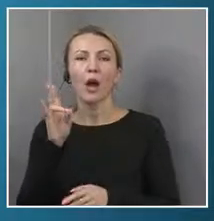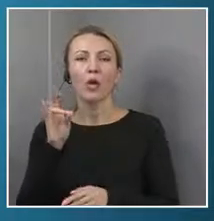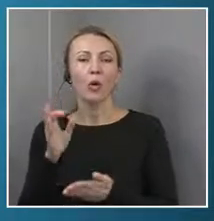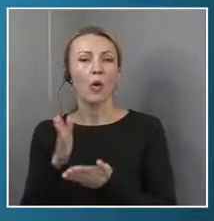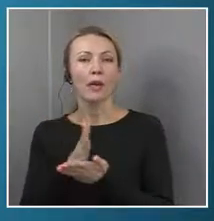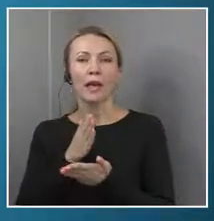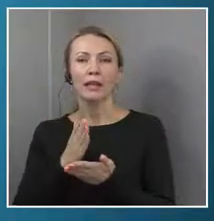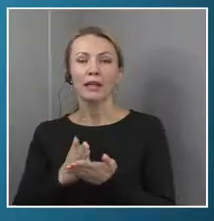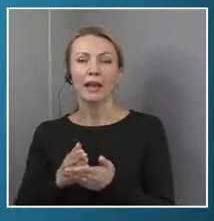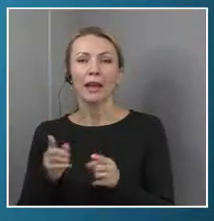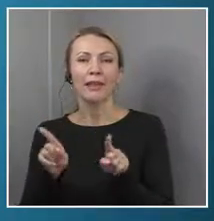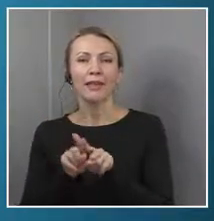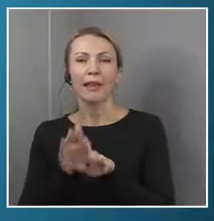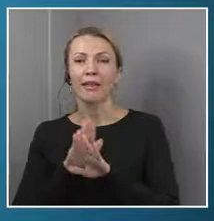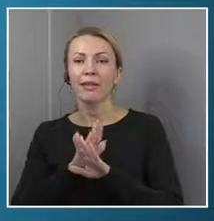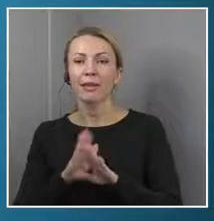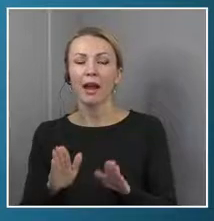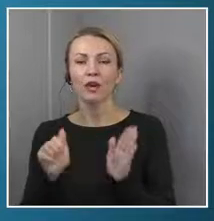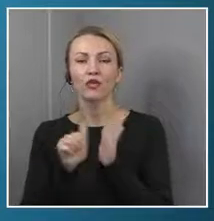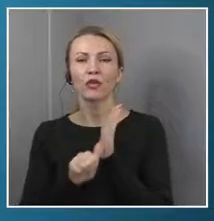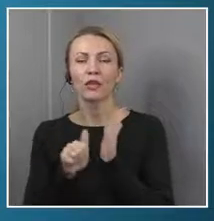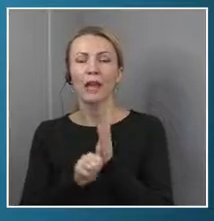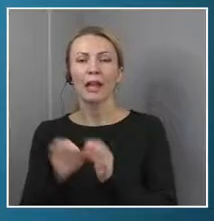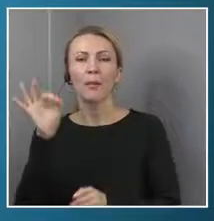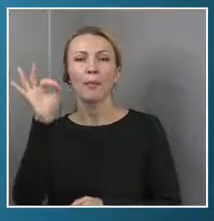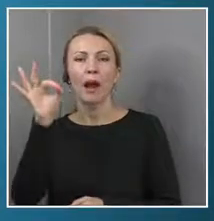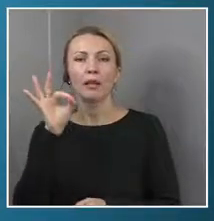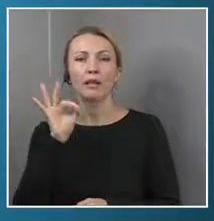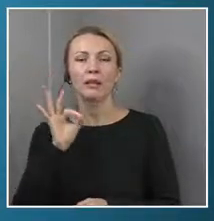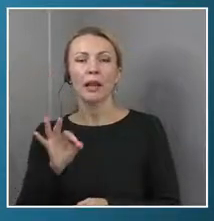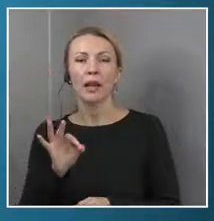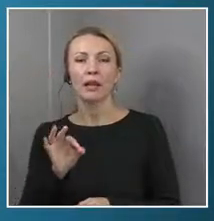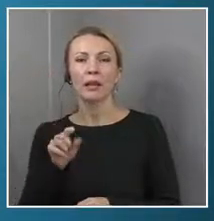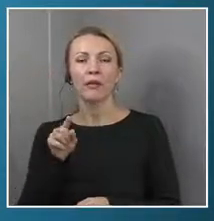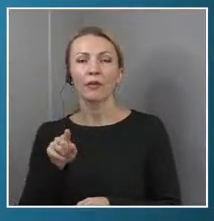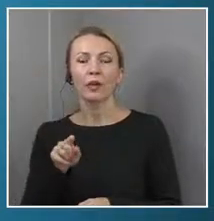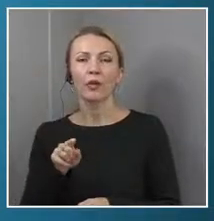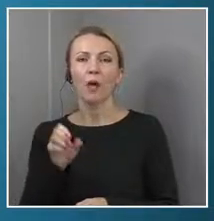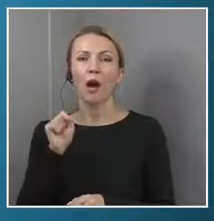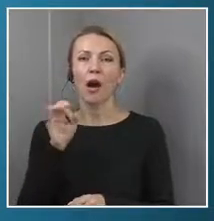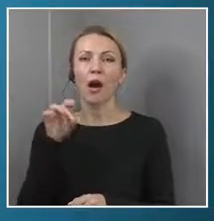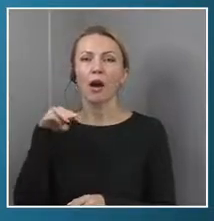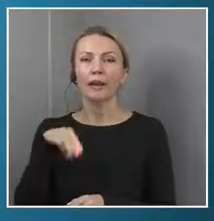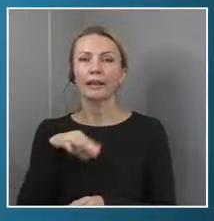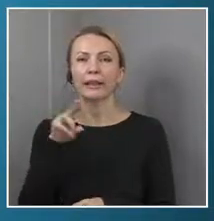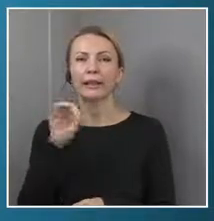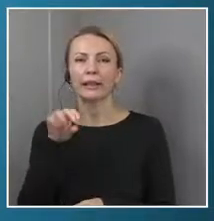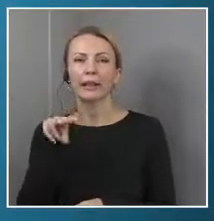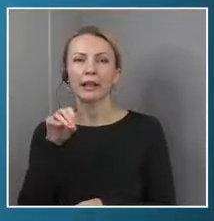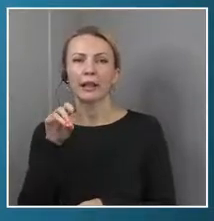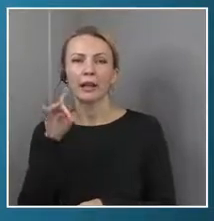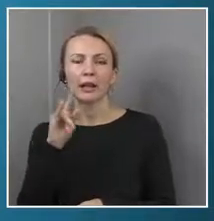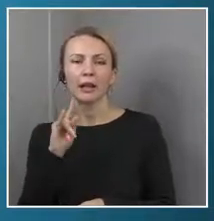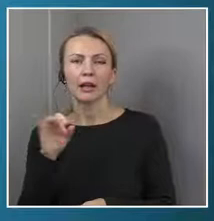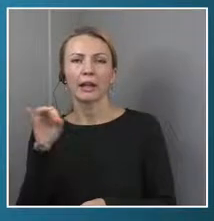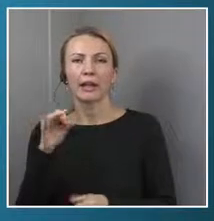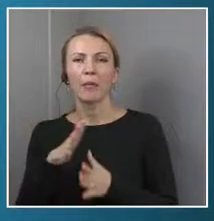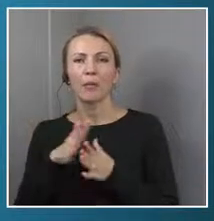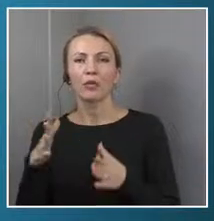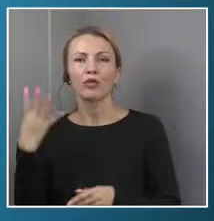not true. As you can see on the diagram, almost 60% of the deals are